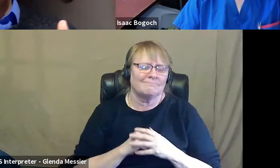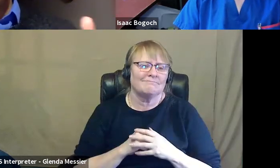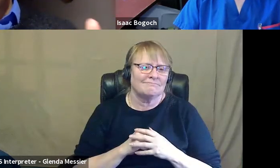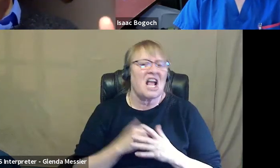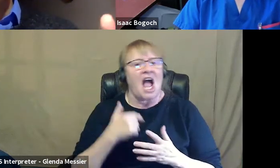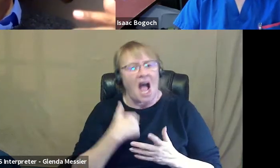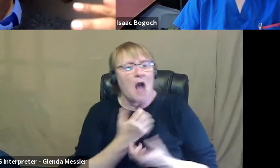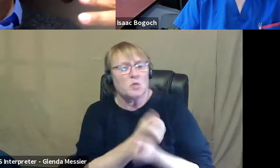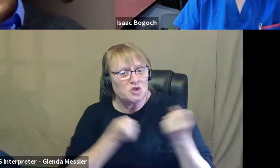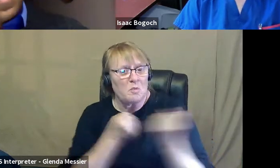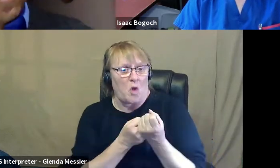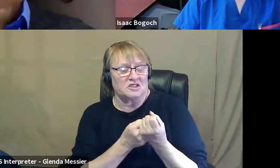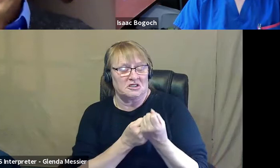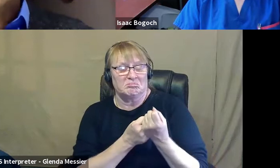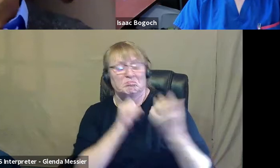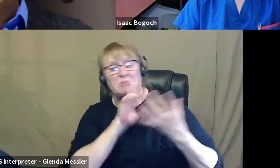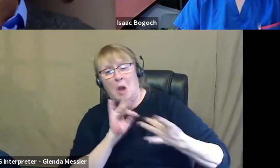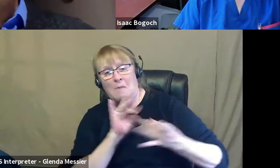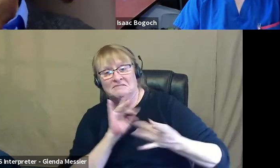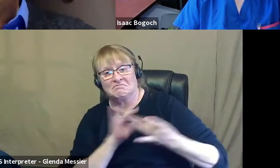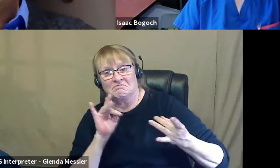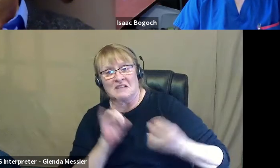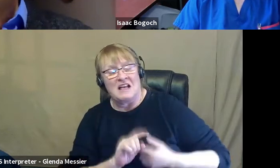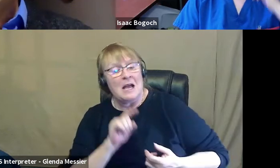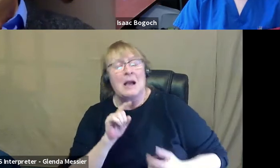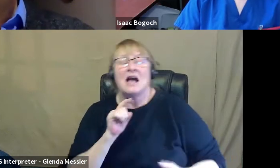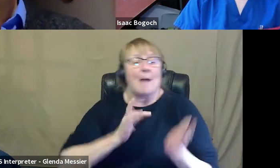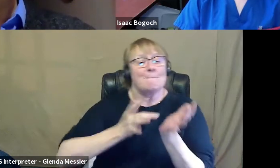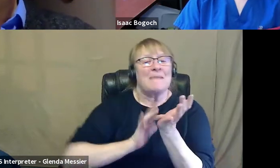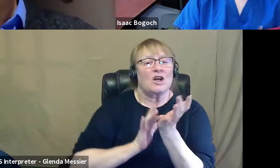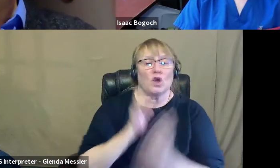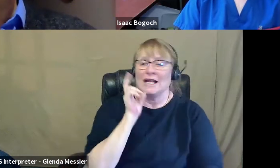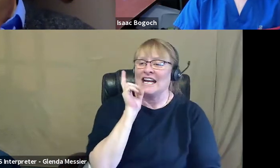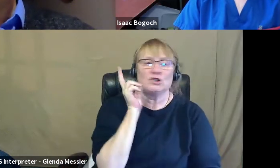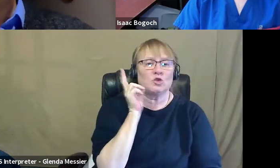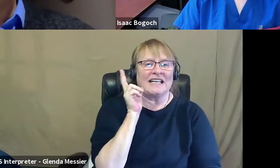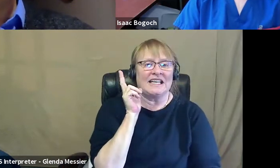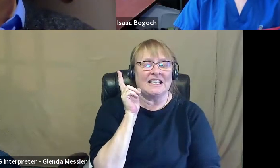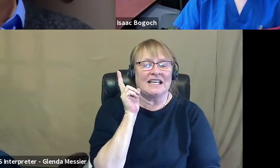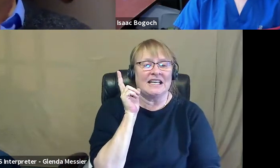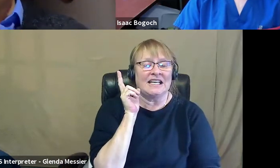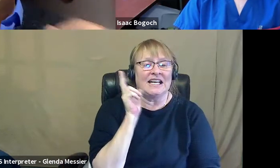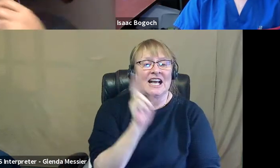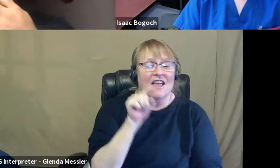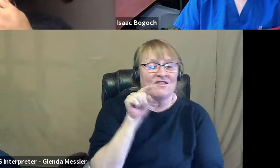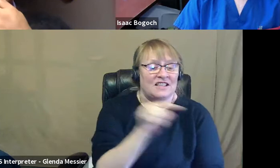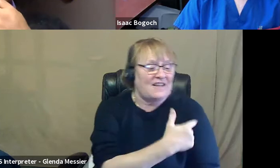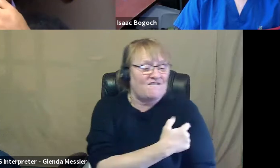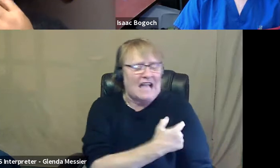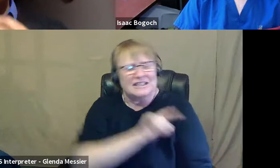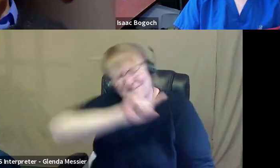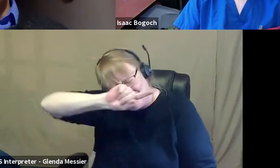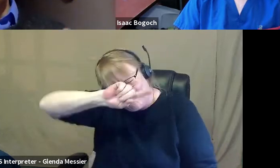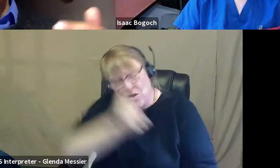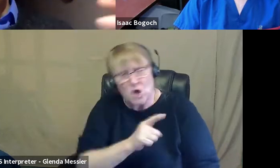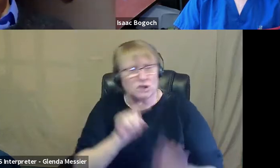has never been a rollout in medicine that has had the kind of scrutiny that this vaccine has, right? You all remember, you